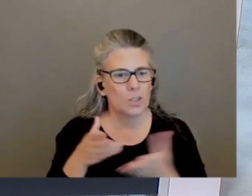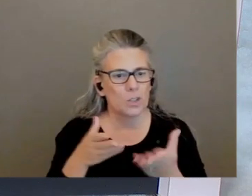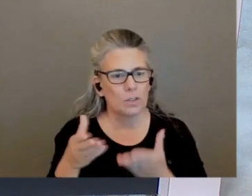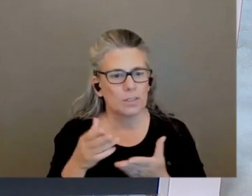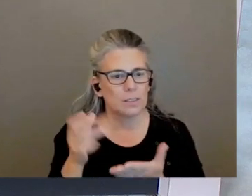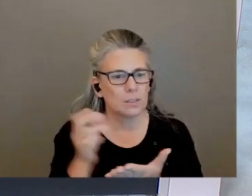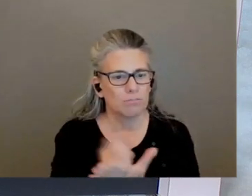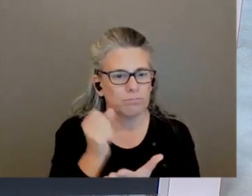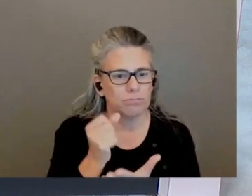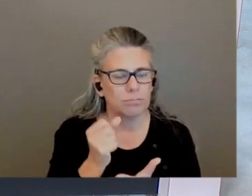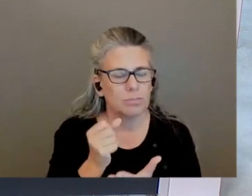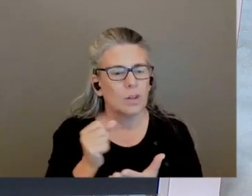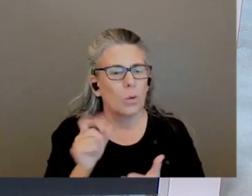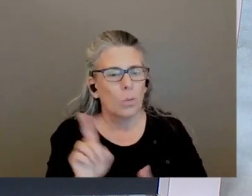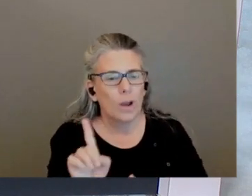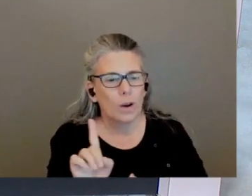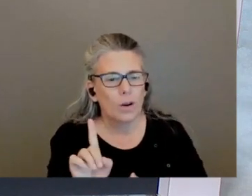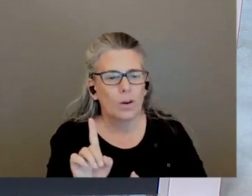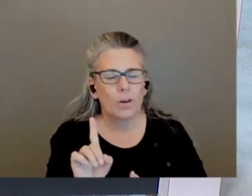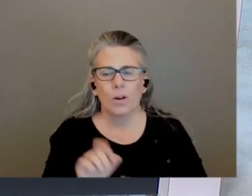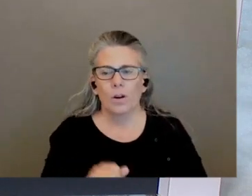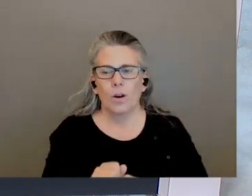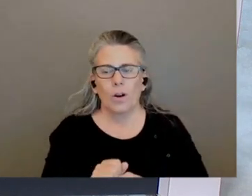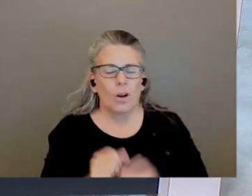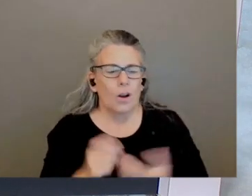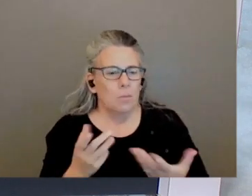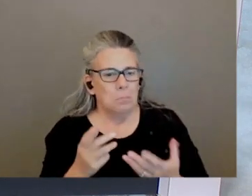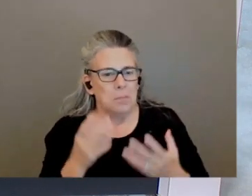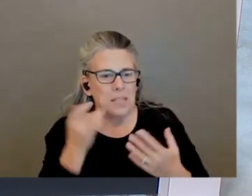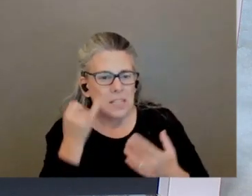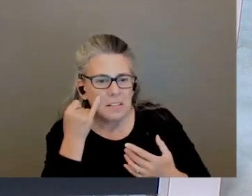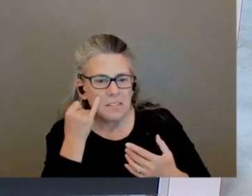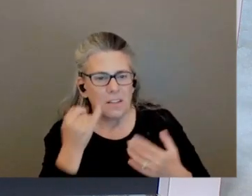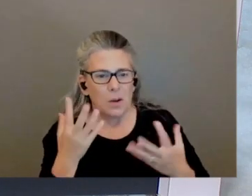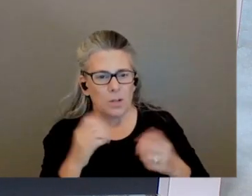advantage of Graviton without having to start my own EC2 instance?